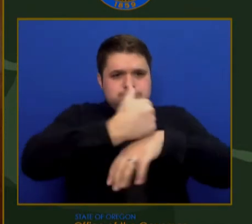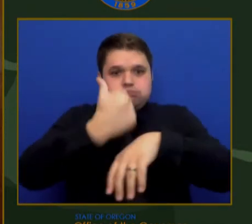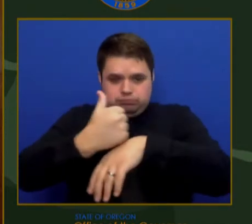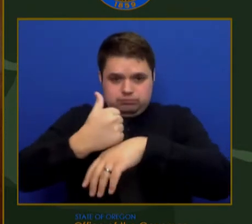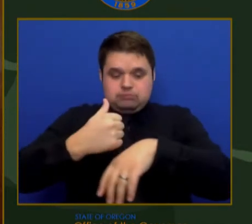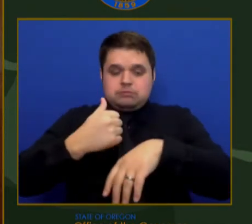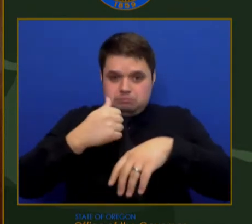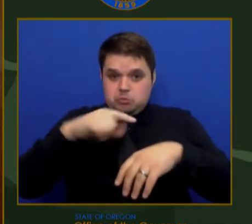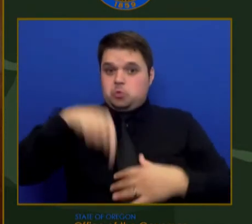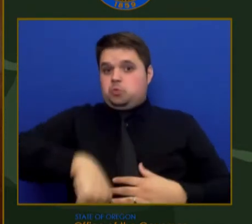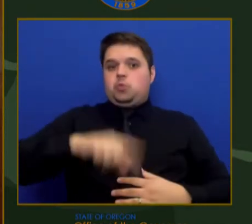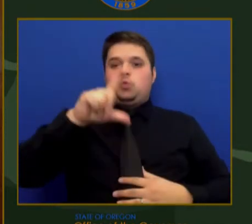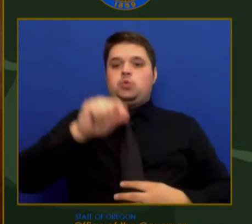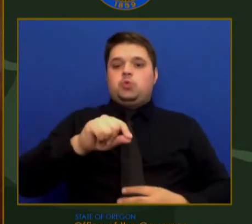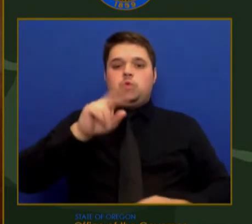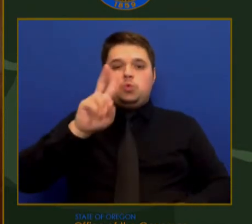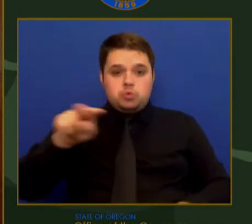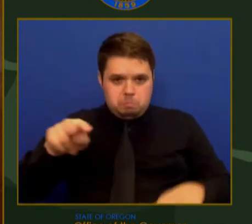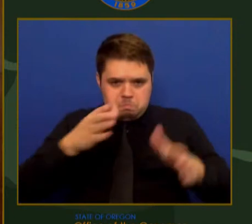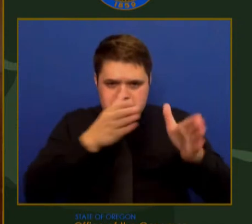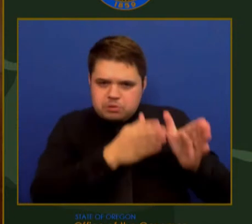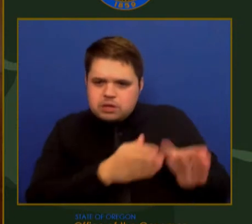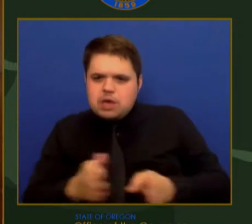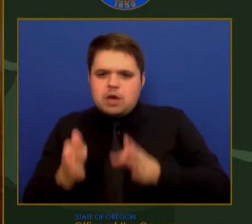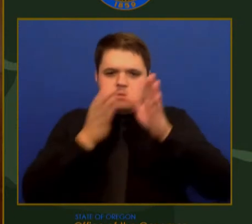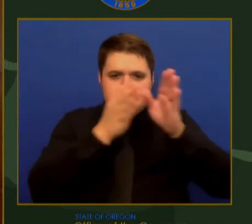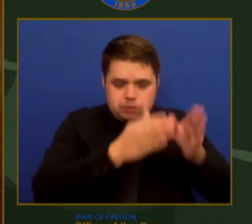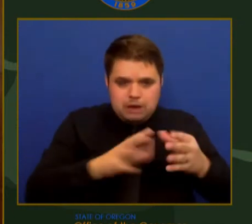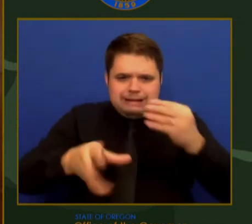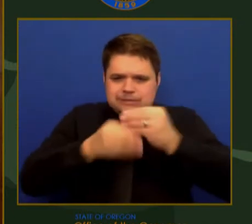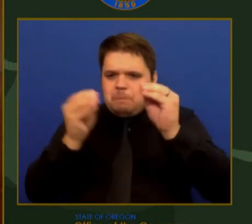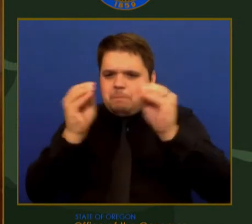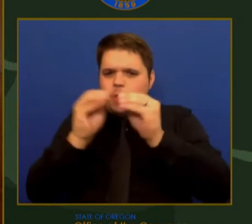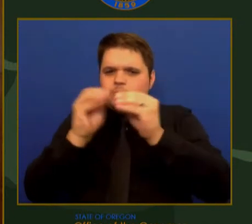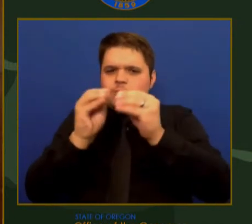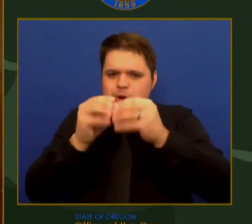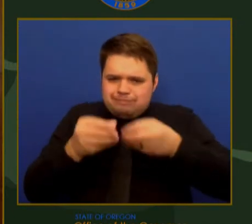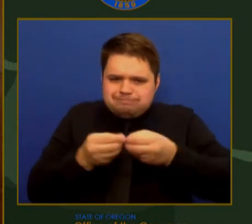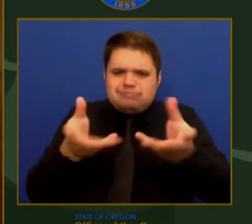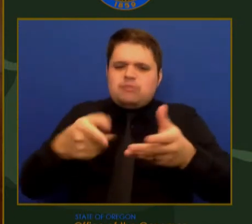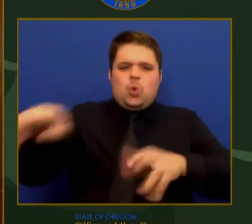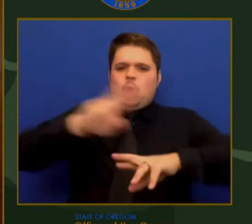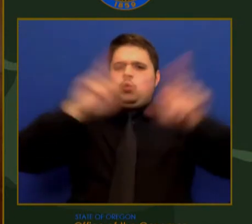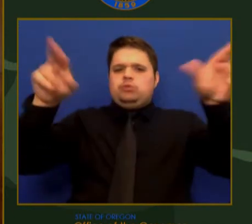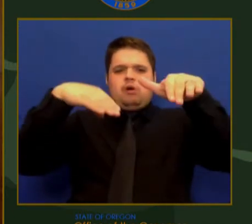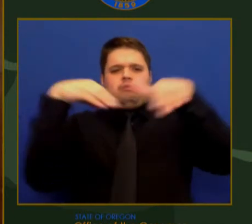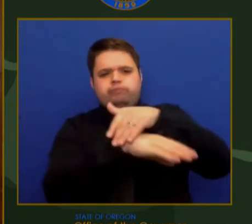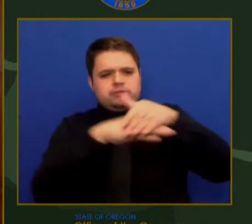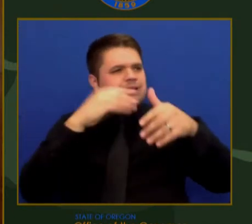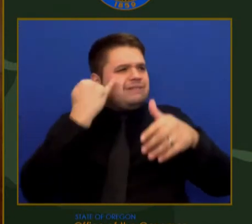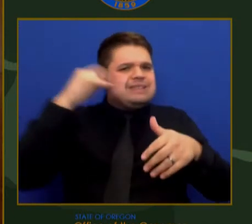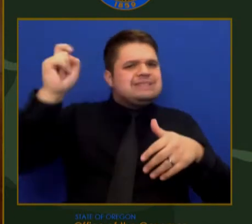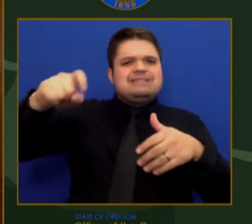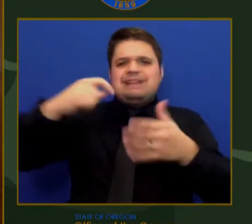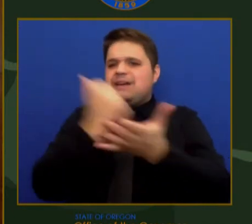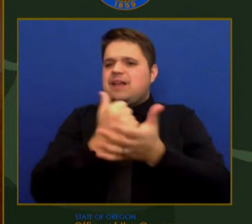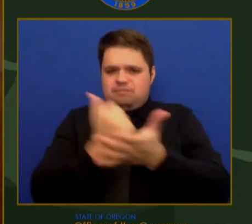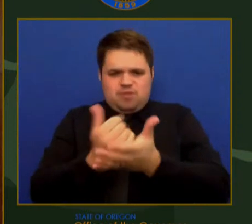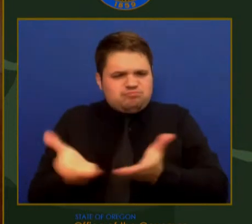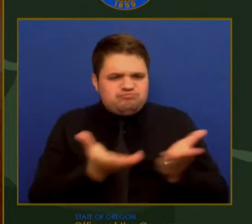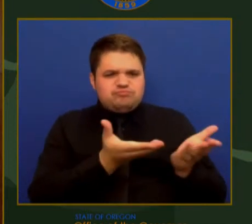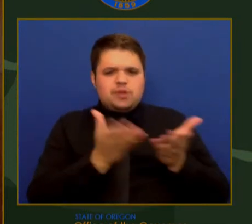All of this is the work we must carry forward in my last year and under the next